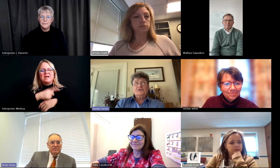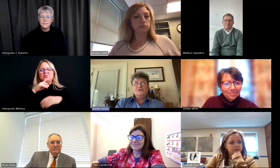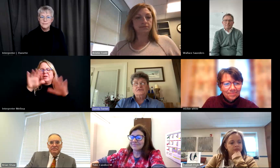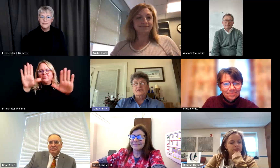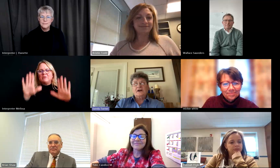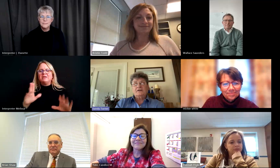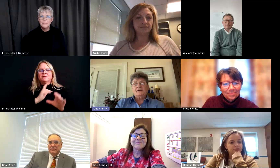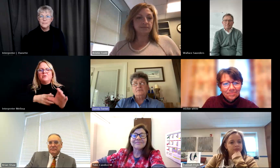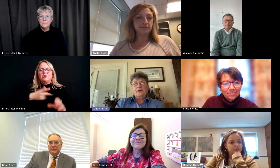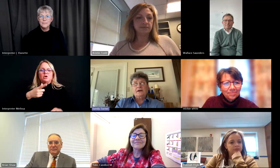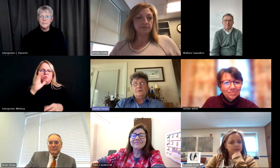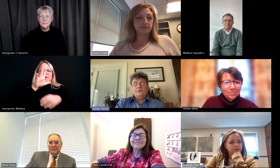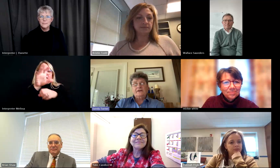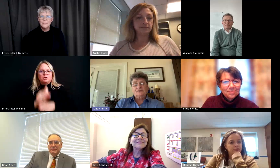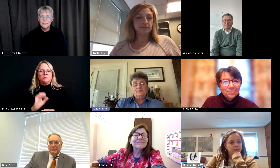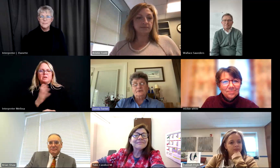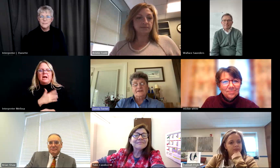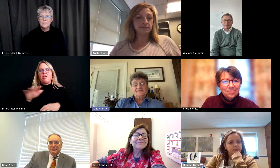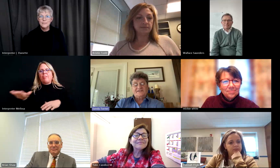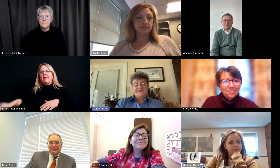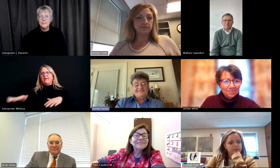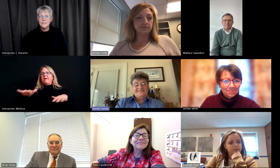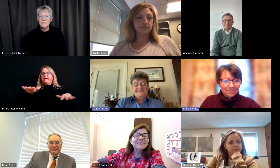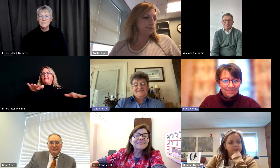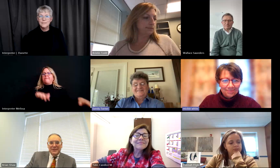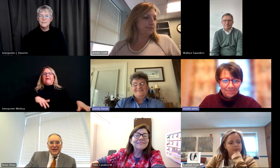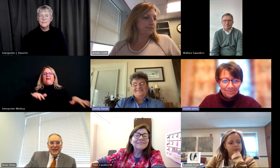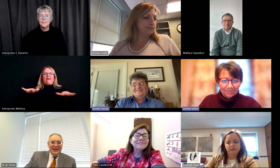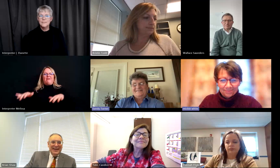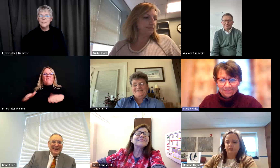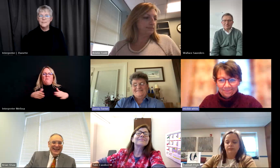You'll get used to our laid back way of doing things.